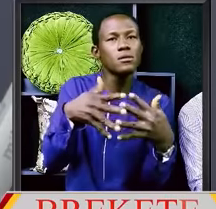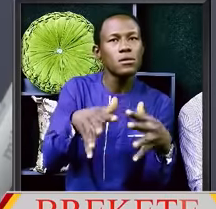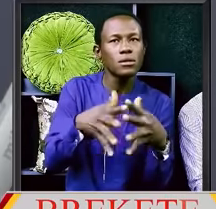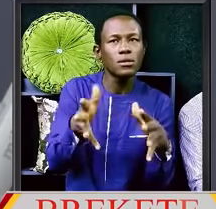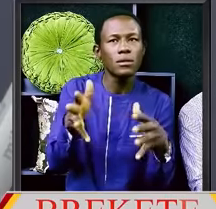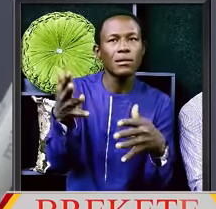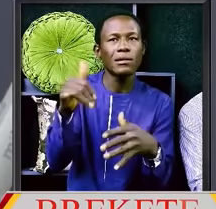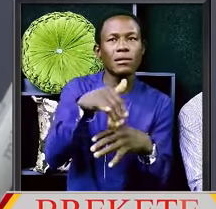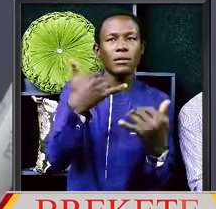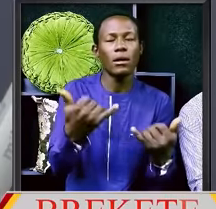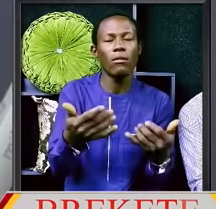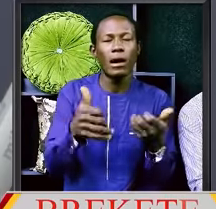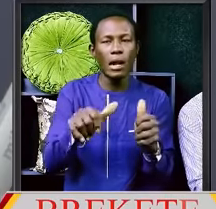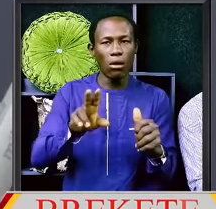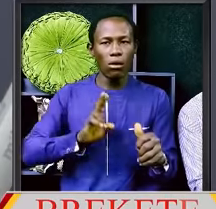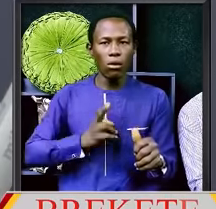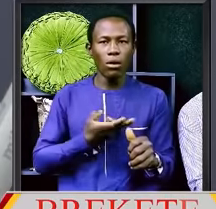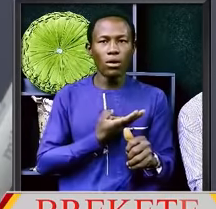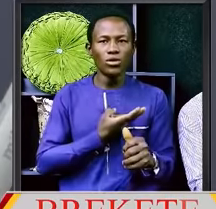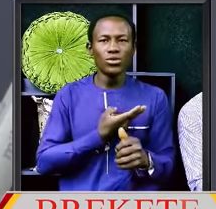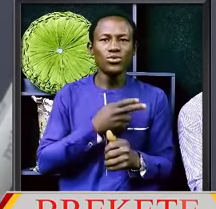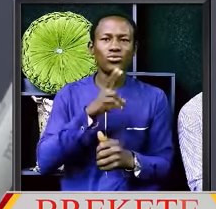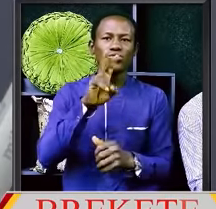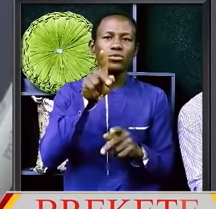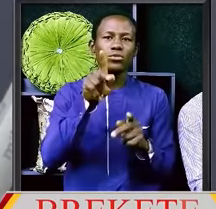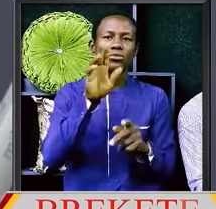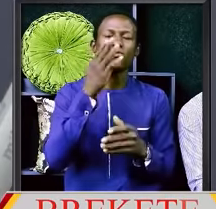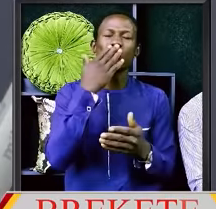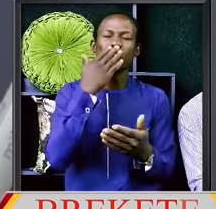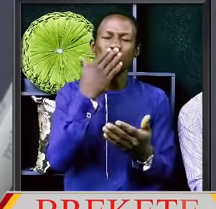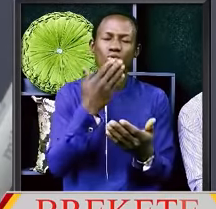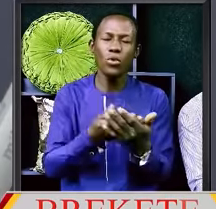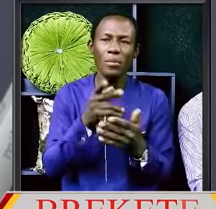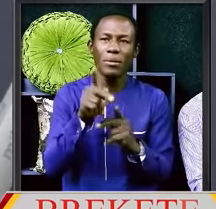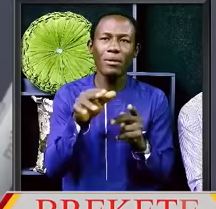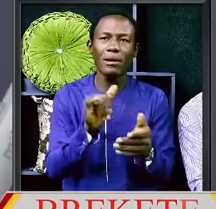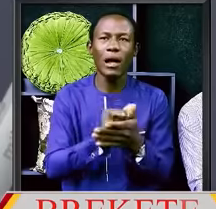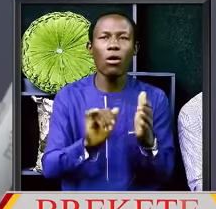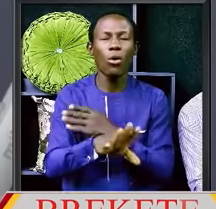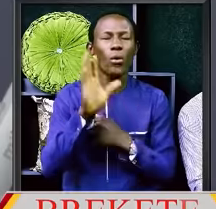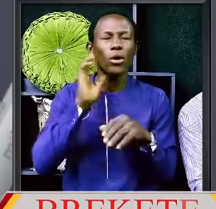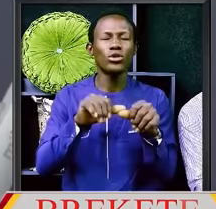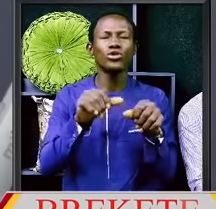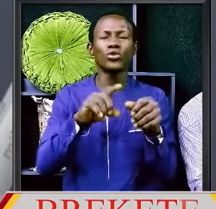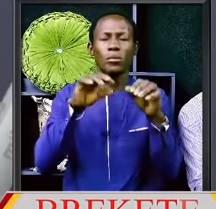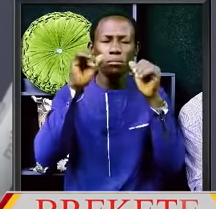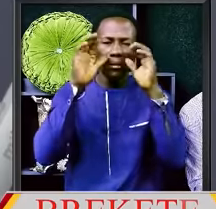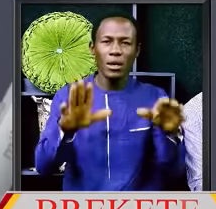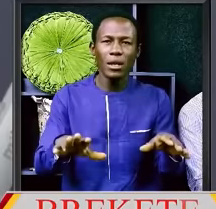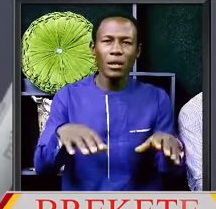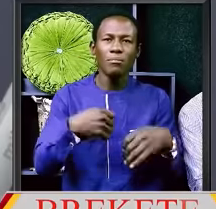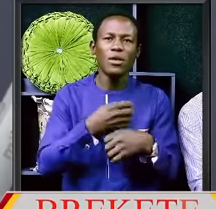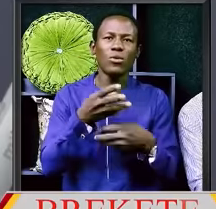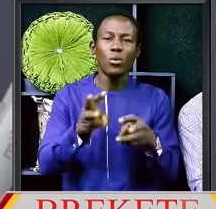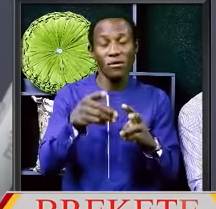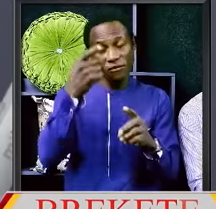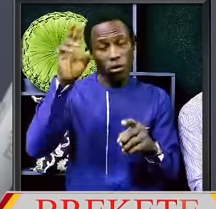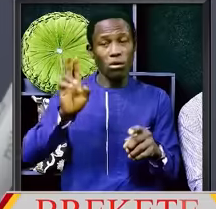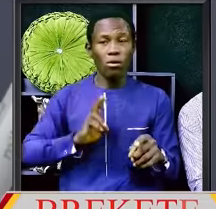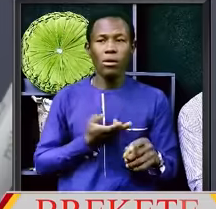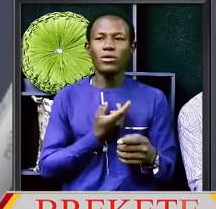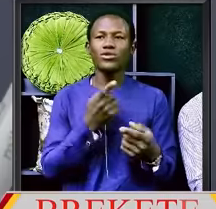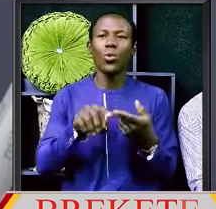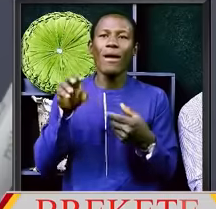They can't allow us. Eventually, two good people where God will continue to bless. Yeah, I mean, come make way for us to